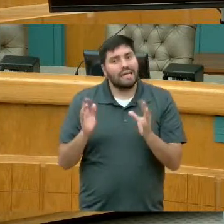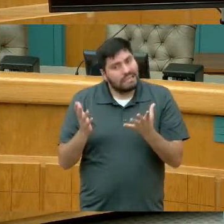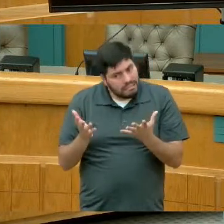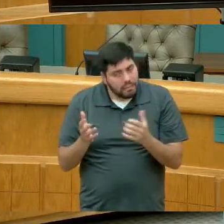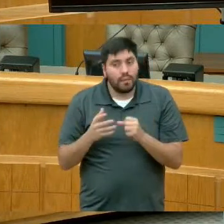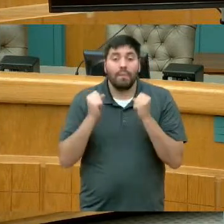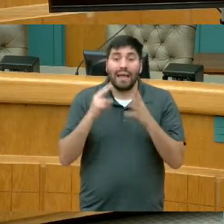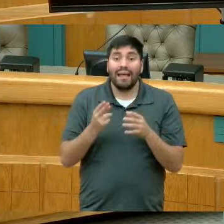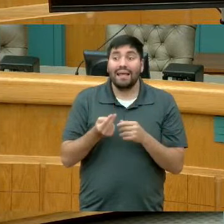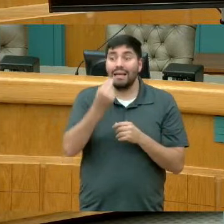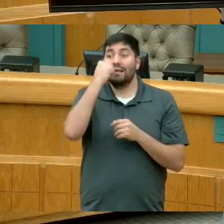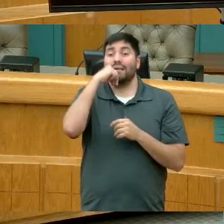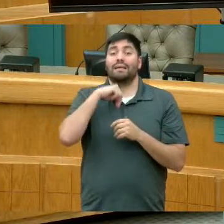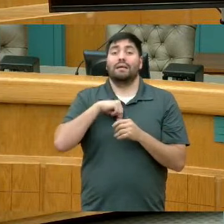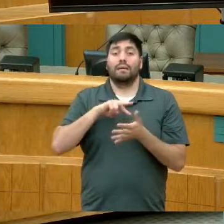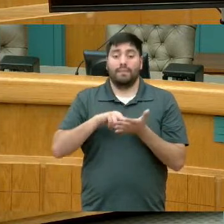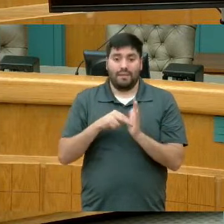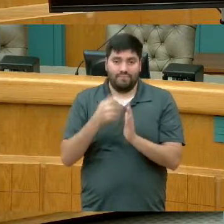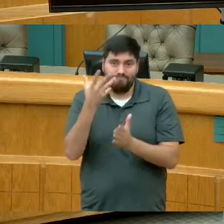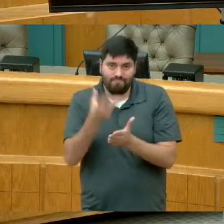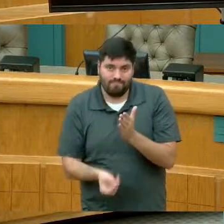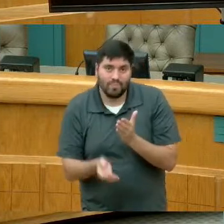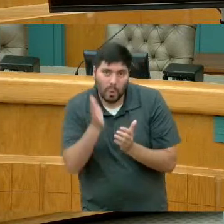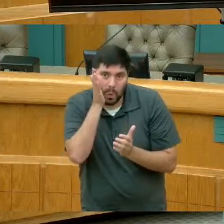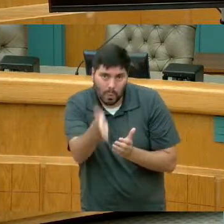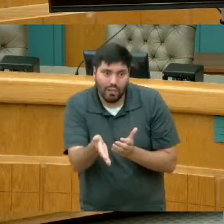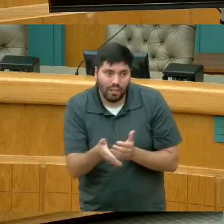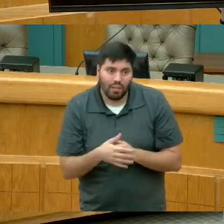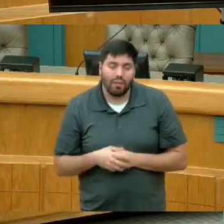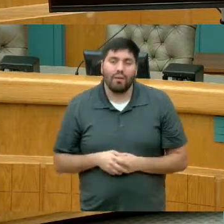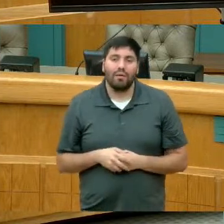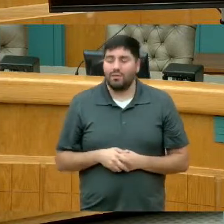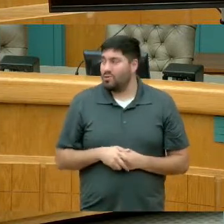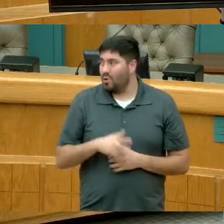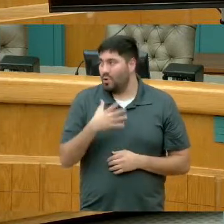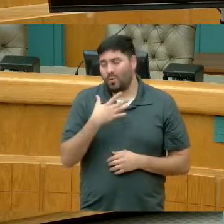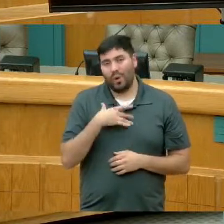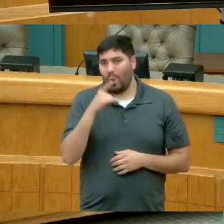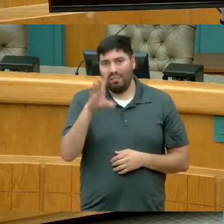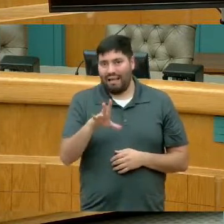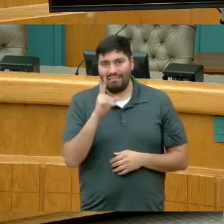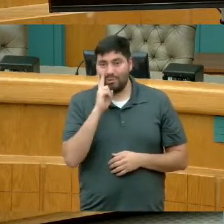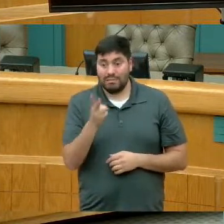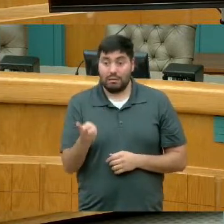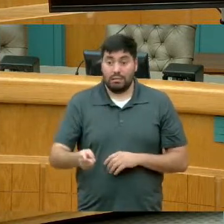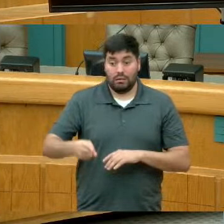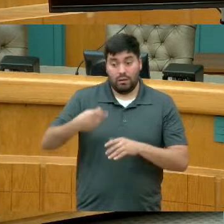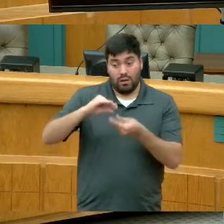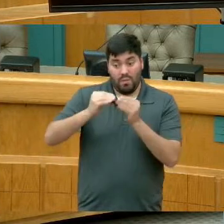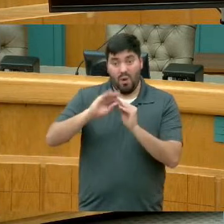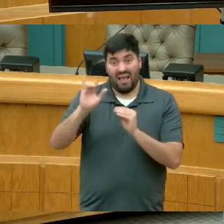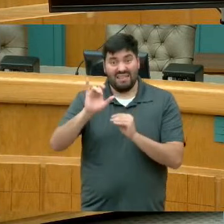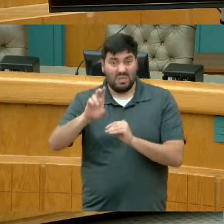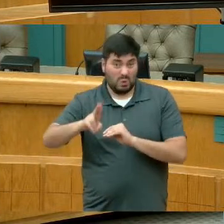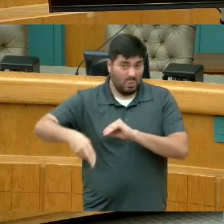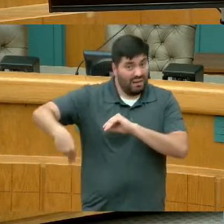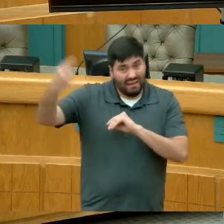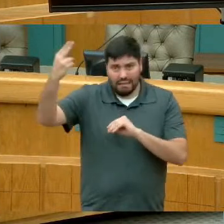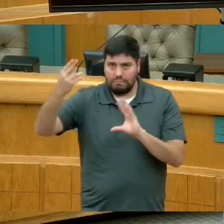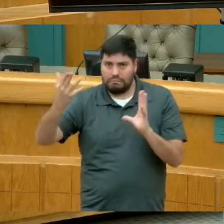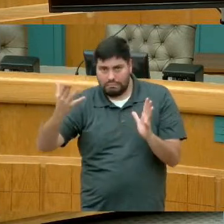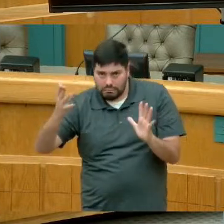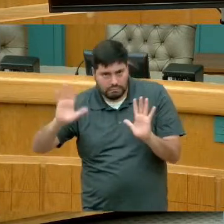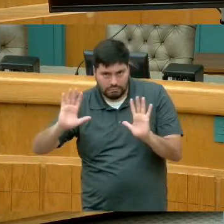people on ventilators will end up succumbing to the disease. And so we don't like to see high numbers for the